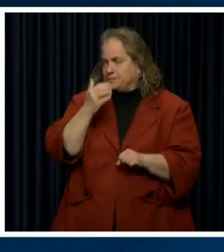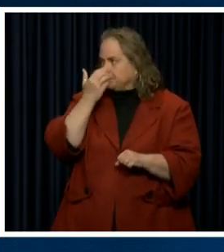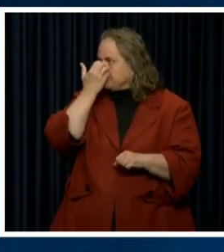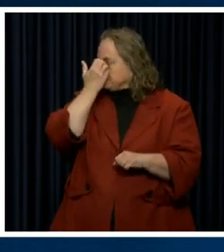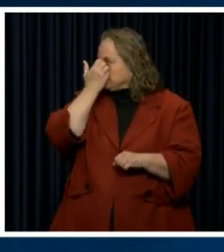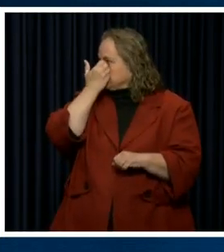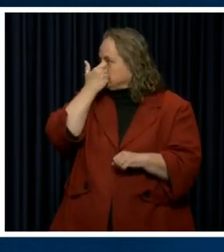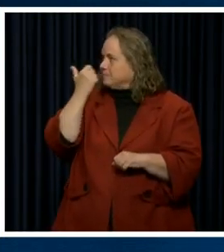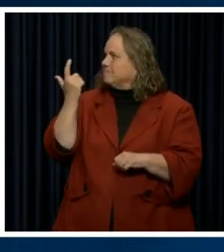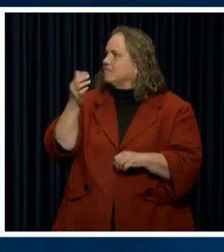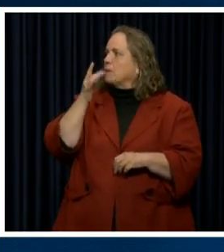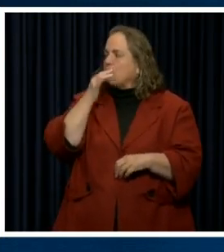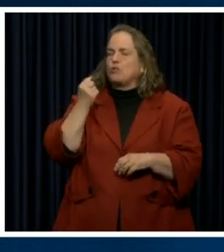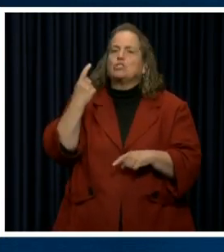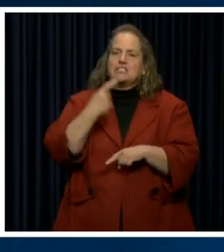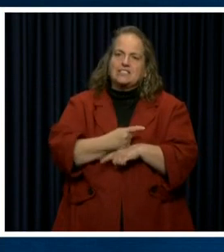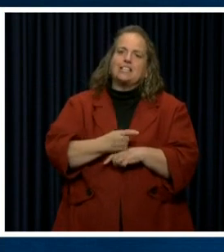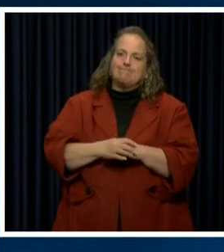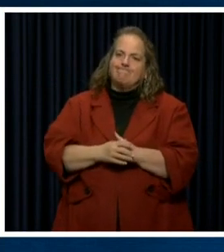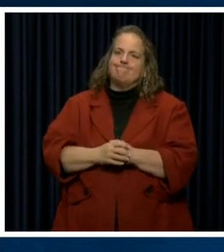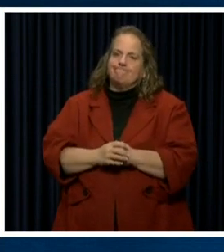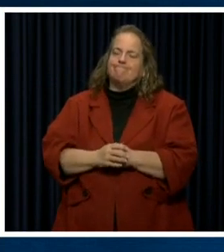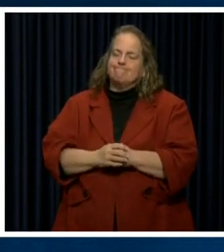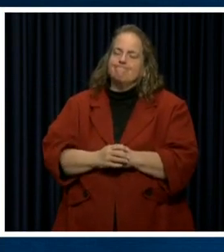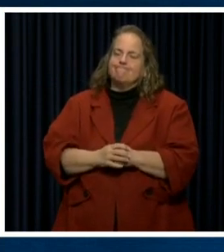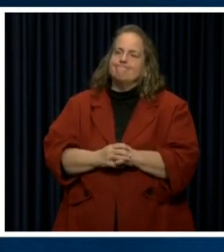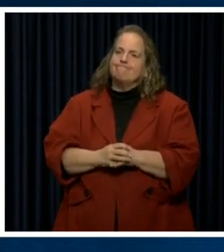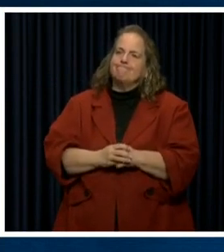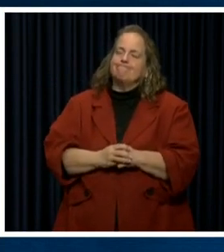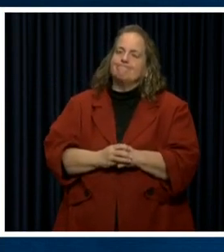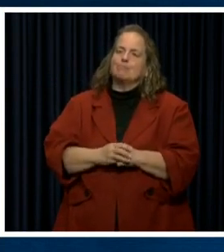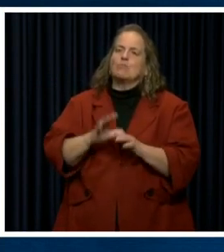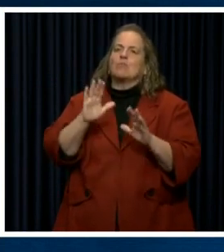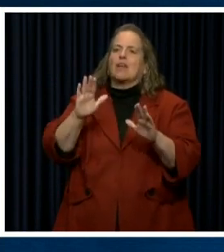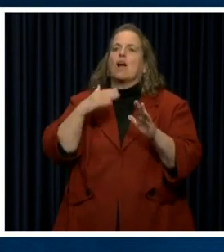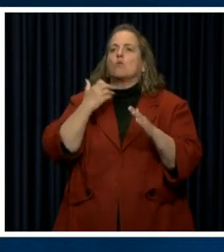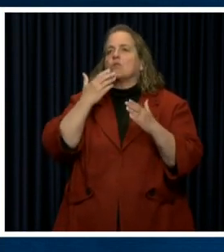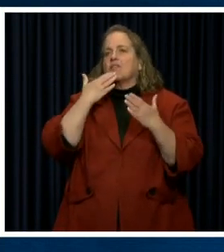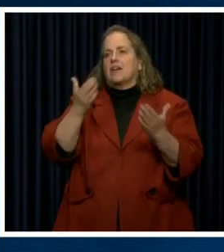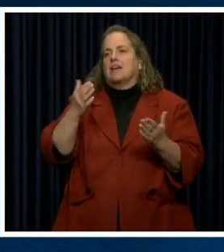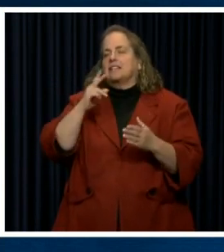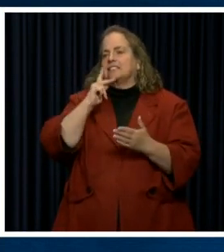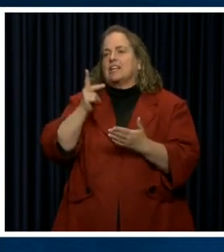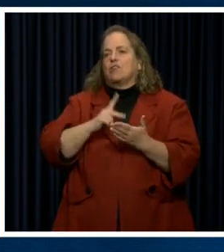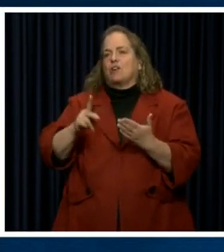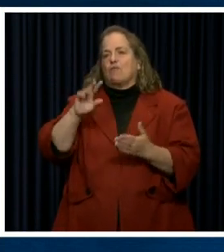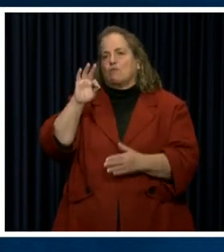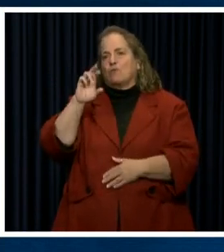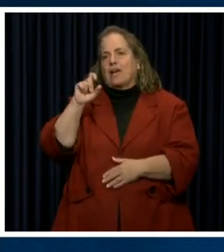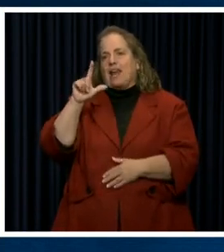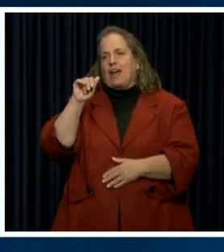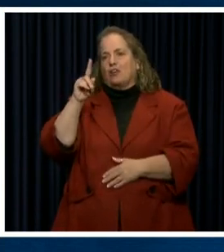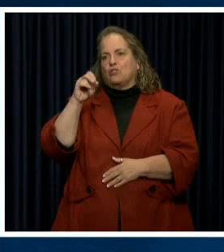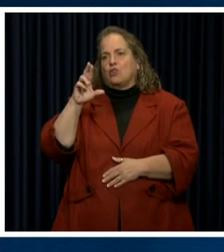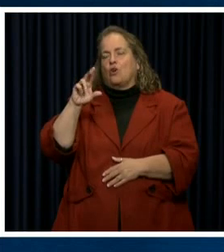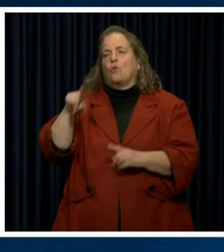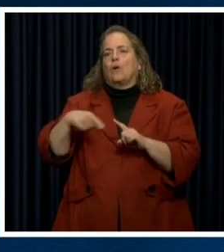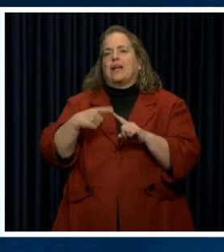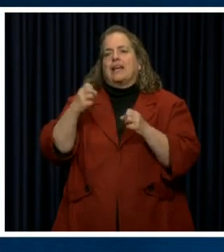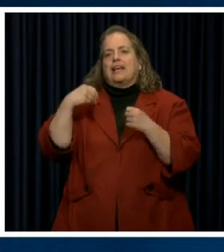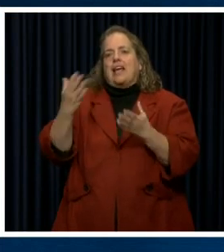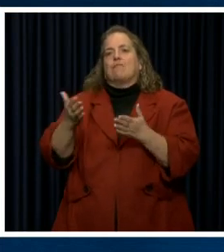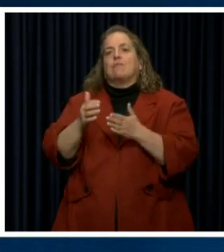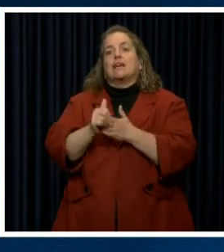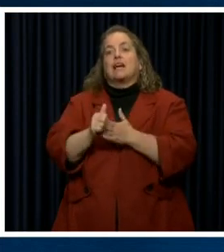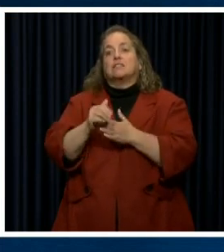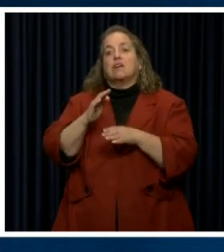Yeah, this is Mother's Day. And I want to thank Secretary Freelander for giving some guidance when he was up here right before Mother's